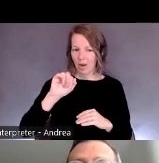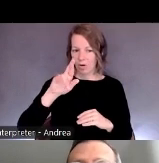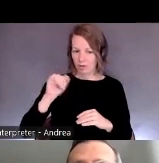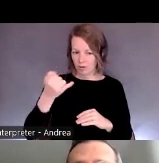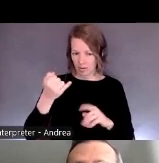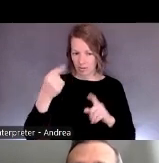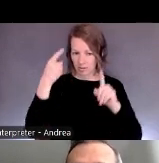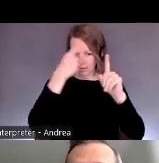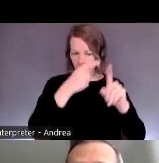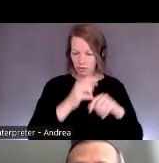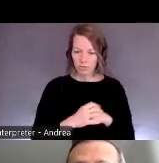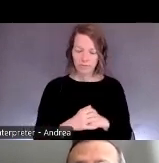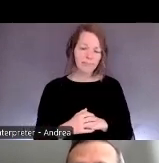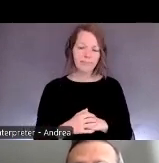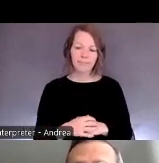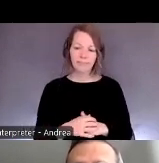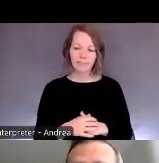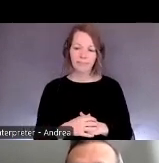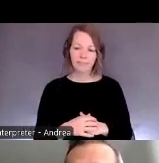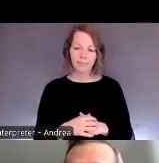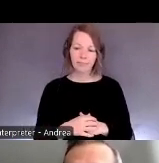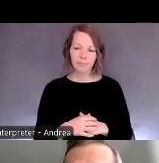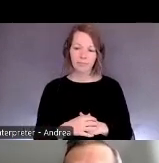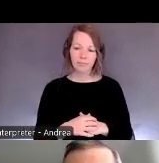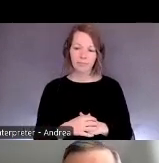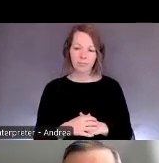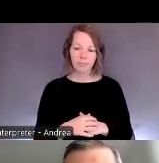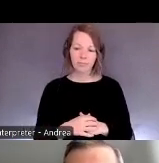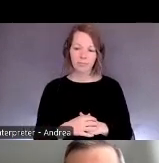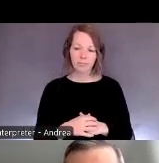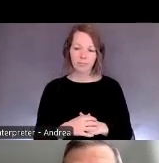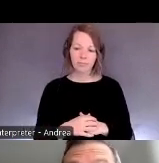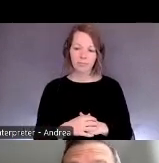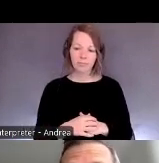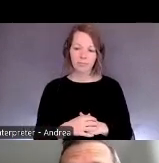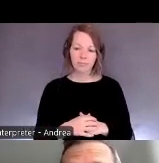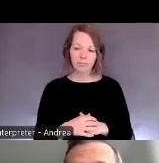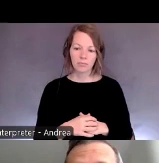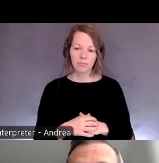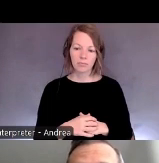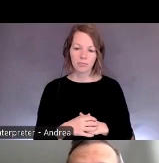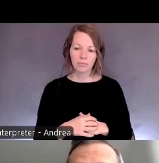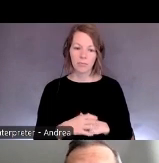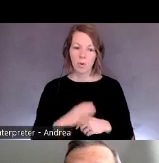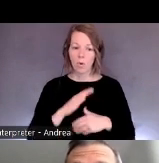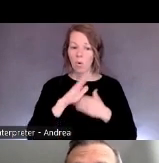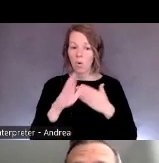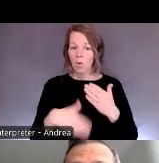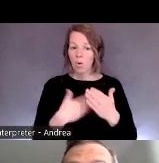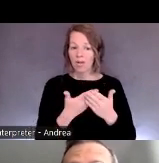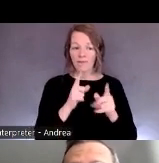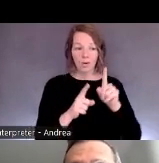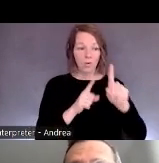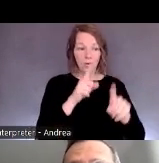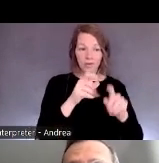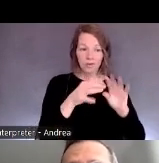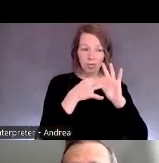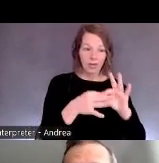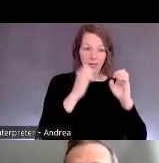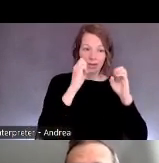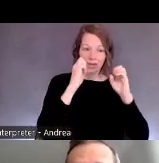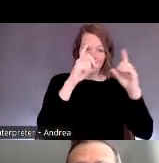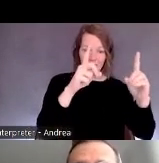because all the questions we answer in education, almost all the questions are answered in a